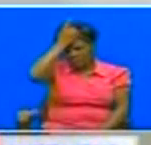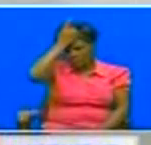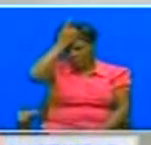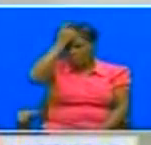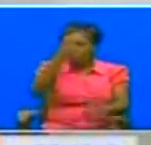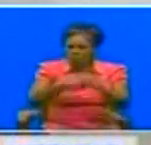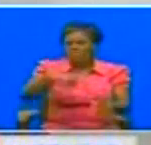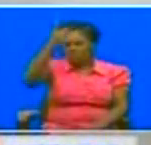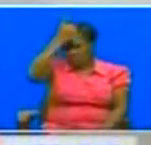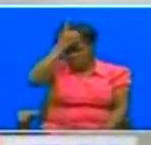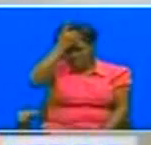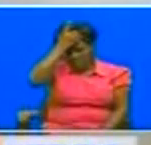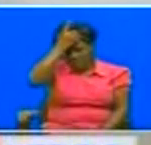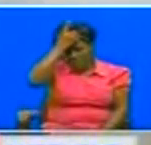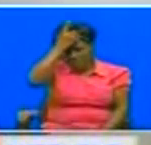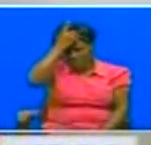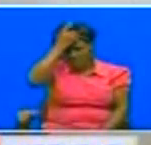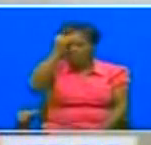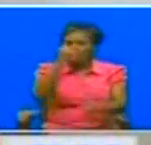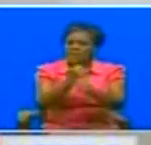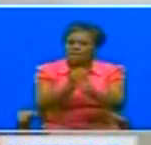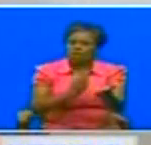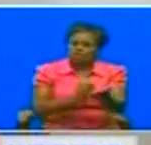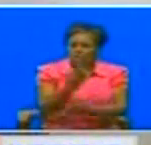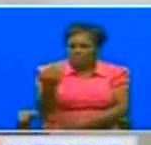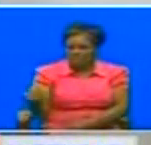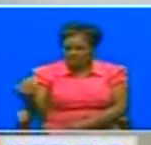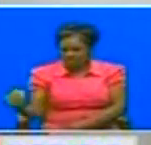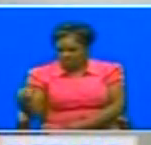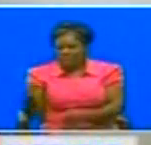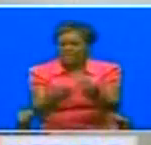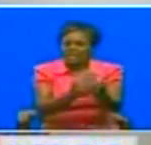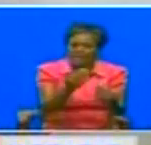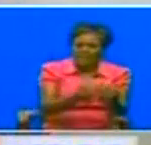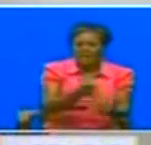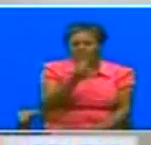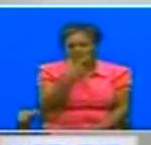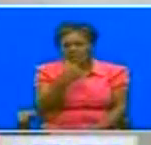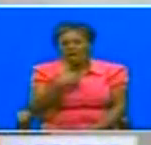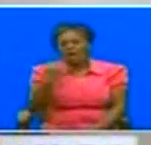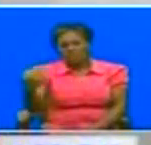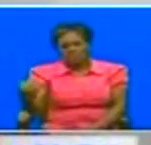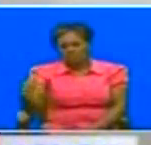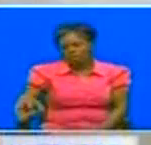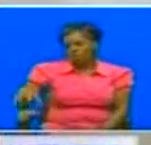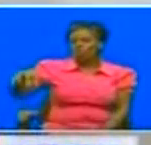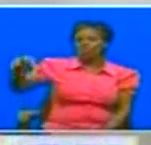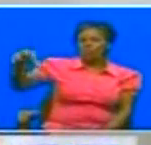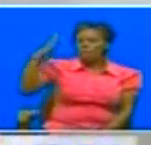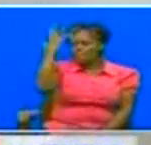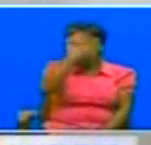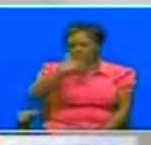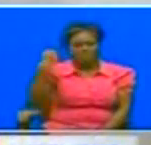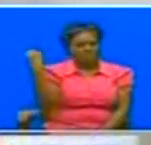but from the grassroots, to make sure that these children get the care and treatment. We have our children growing up